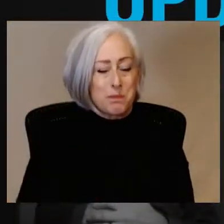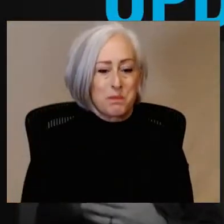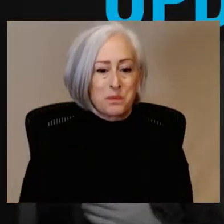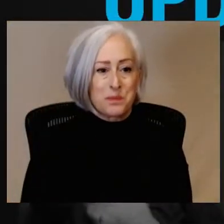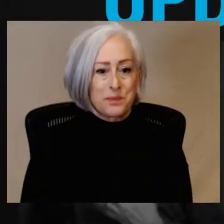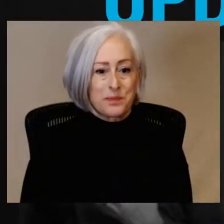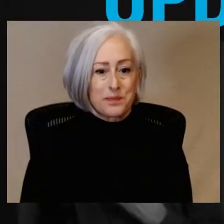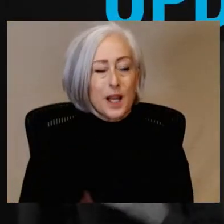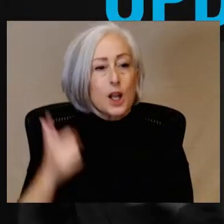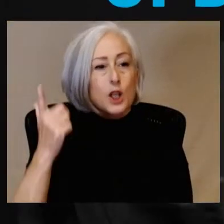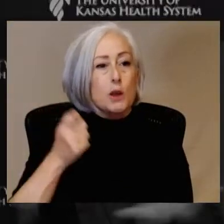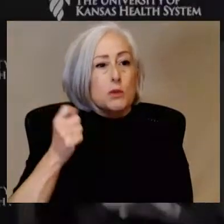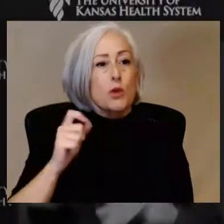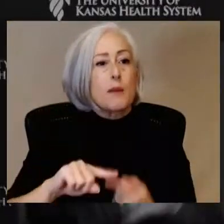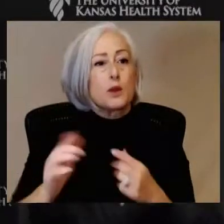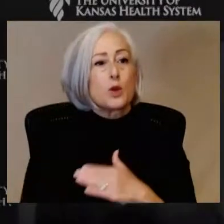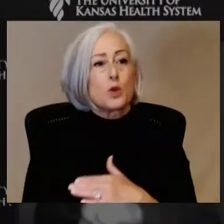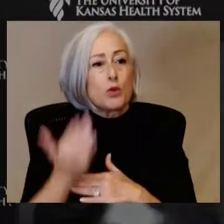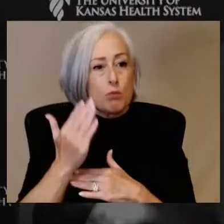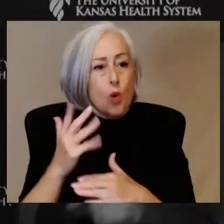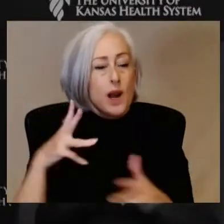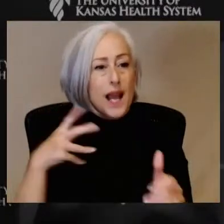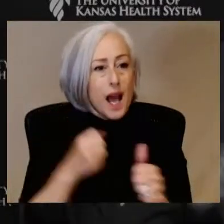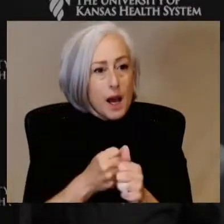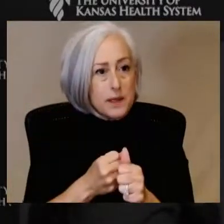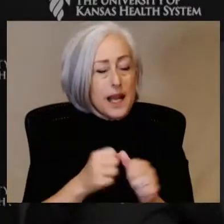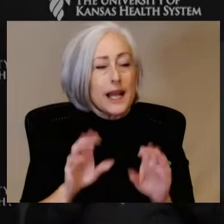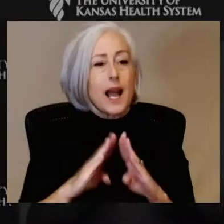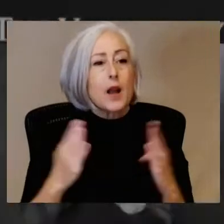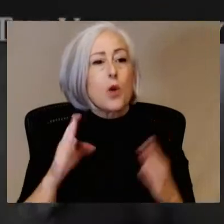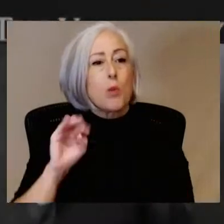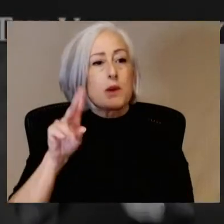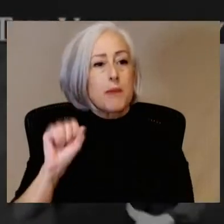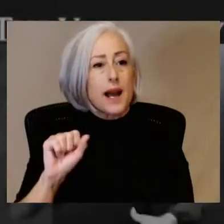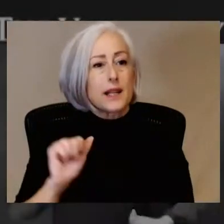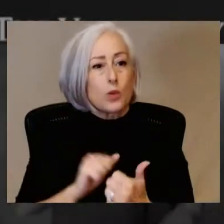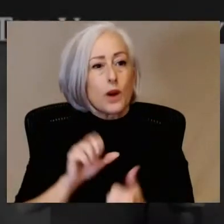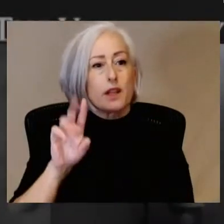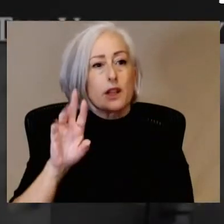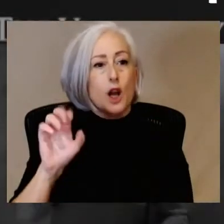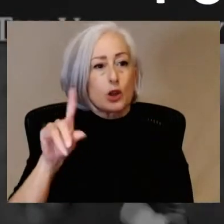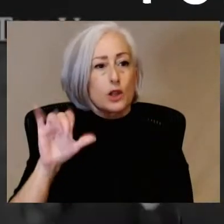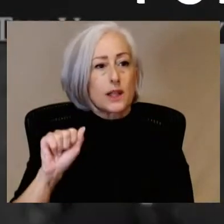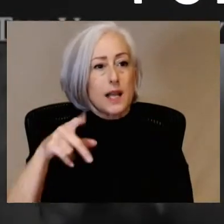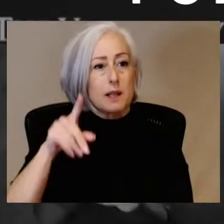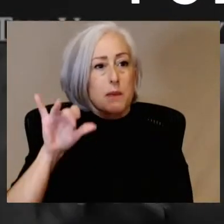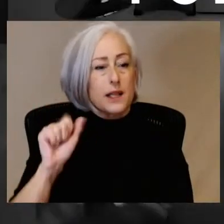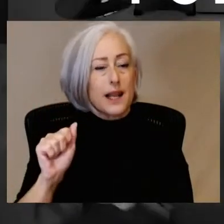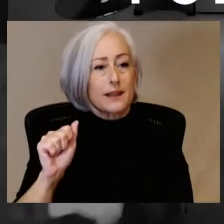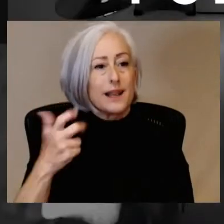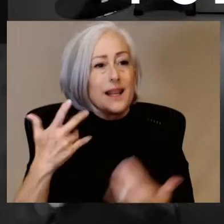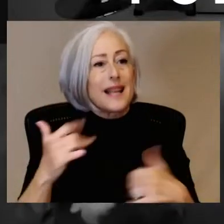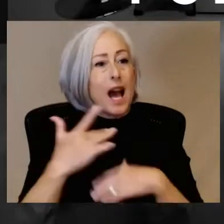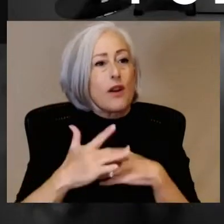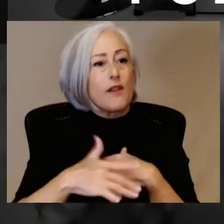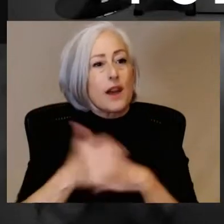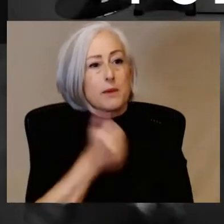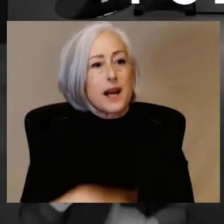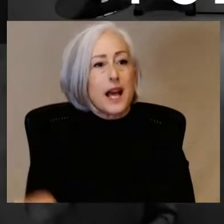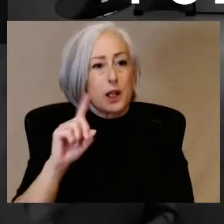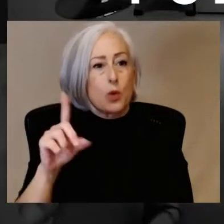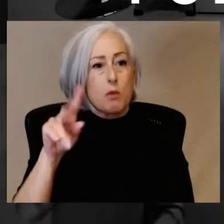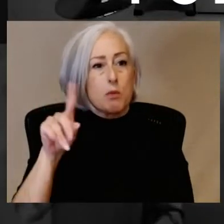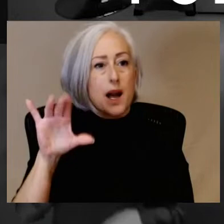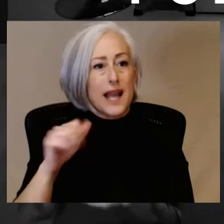Subscribe to our Morning Medical Update and Open Mics with Dr. Stites podcasts. Now, everywhere podcasts are available.